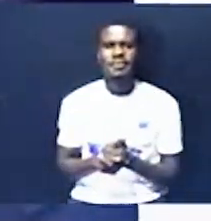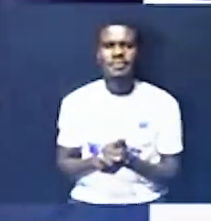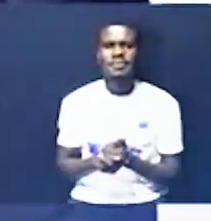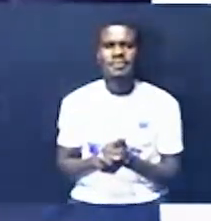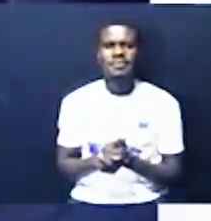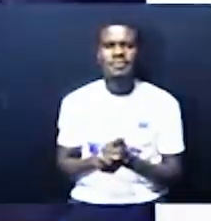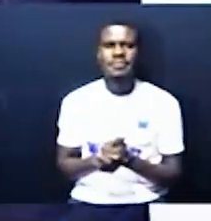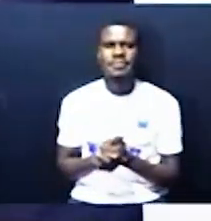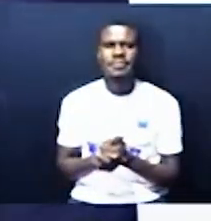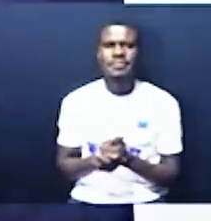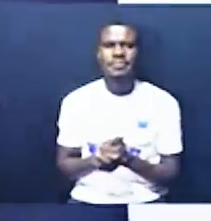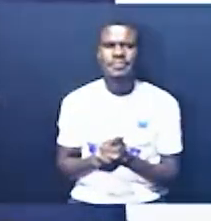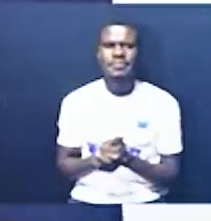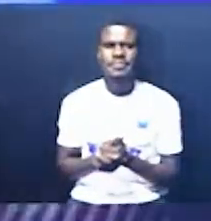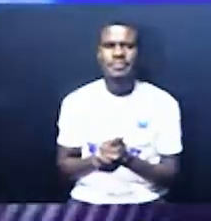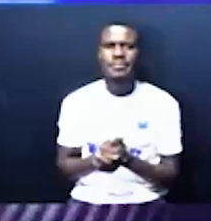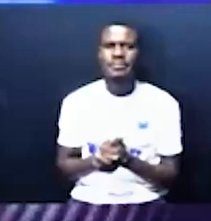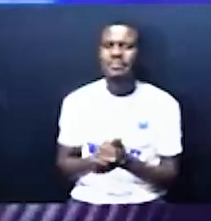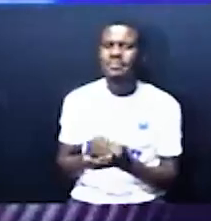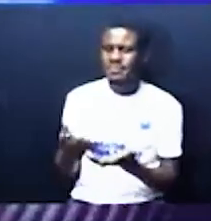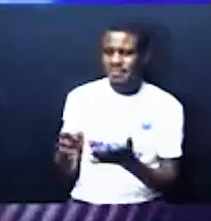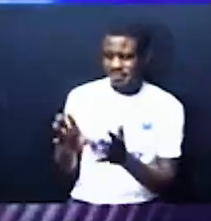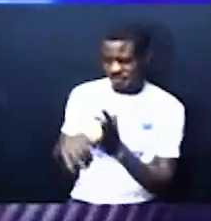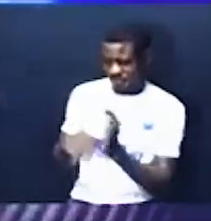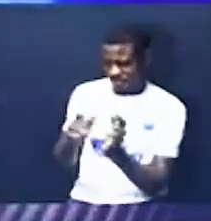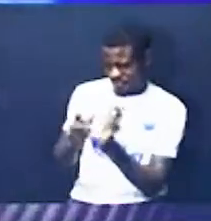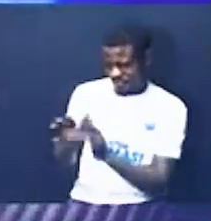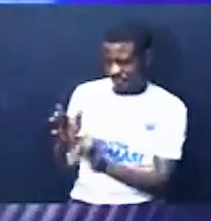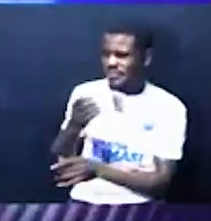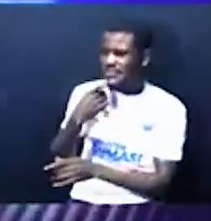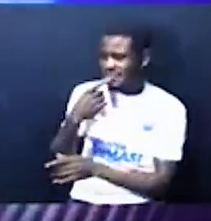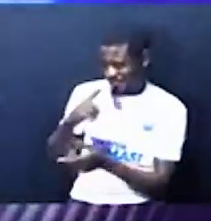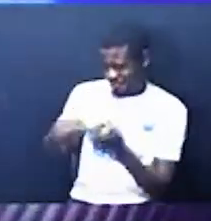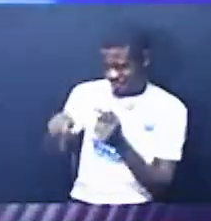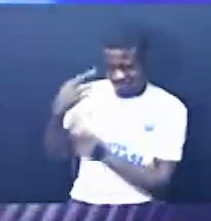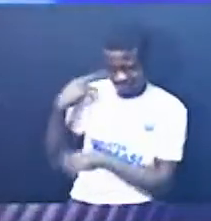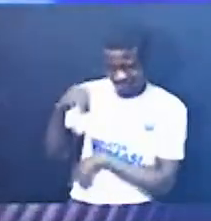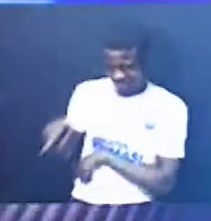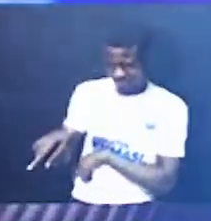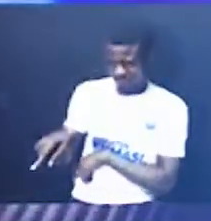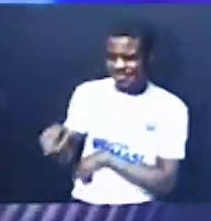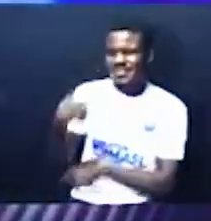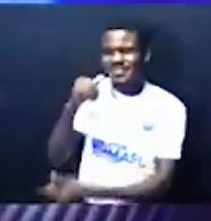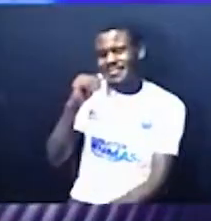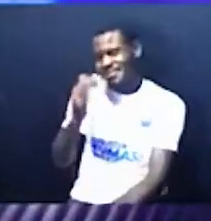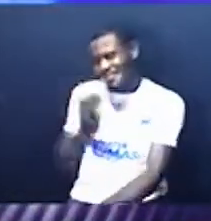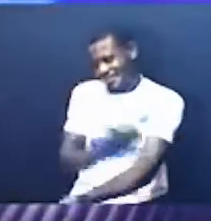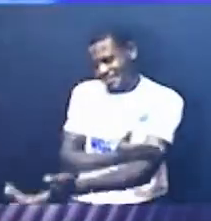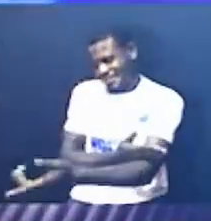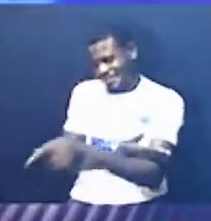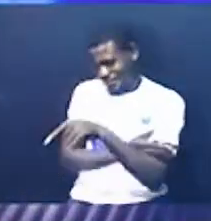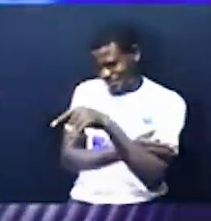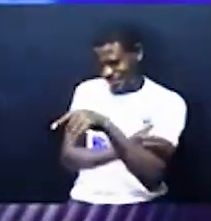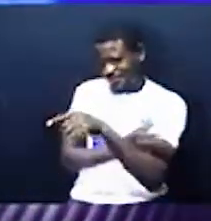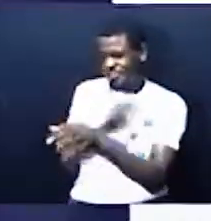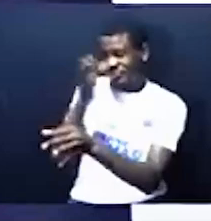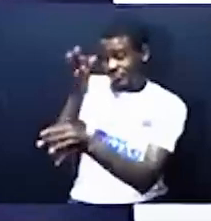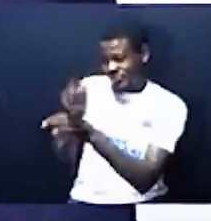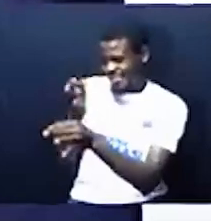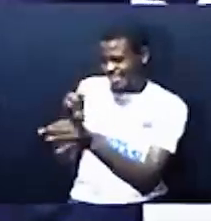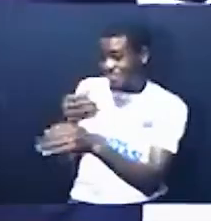nya akere no. He said to her, na o se no se, daughter, obaba, your faith has